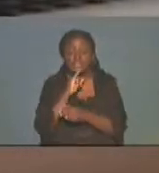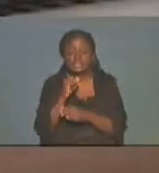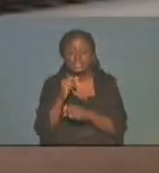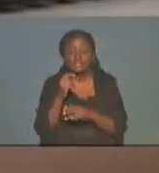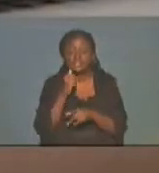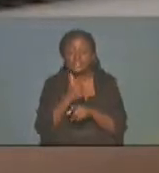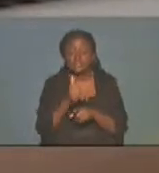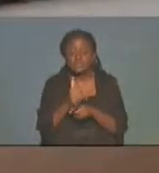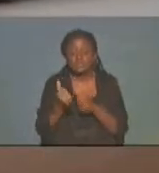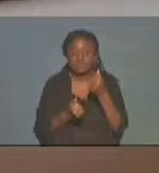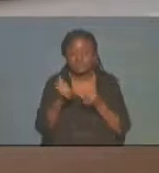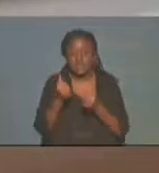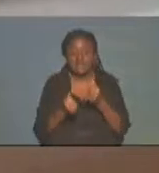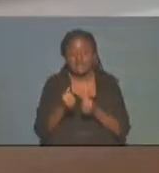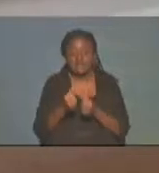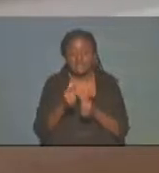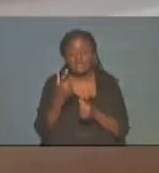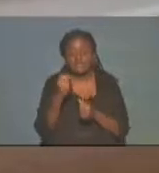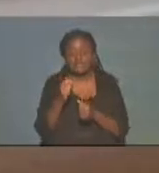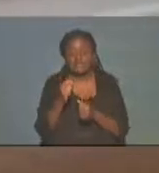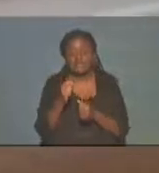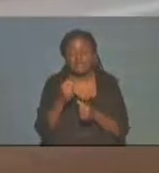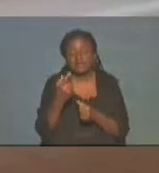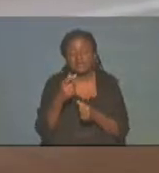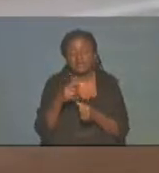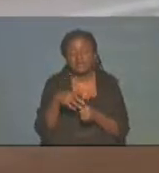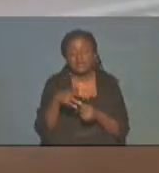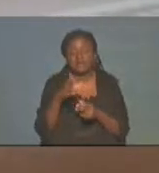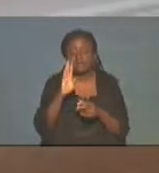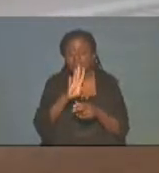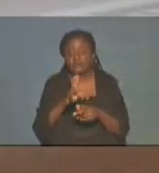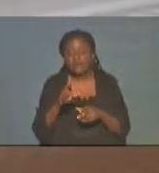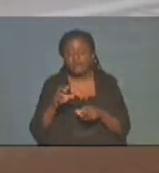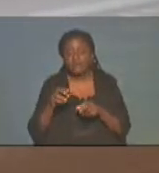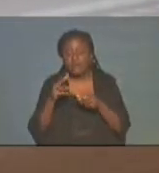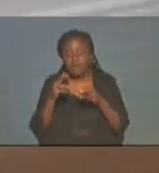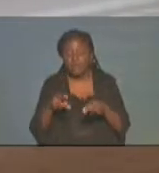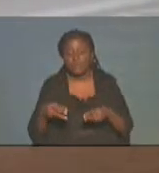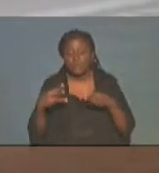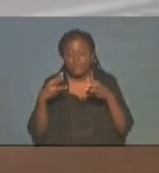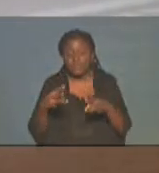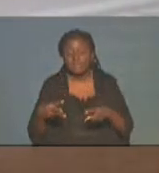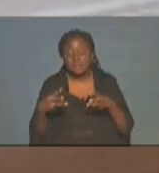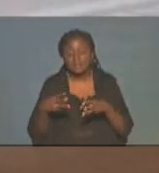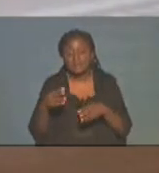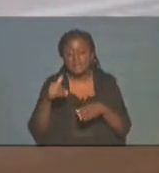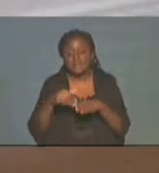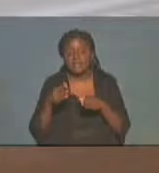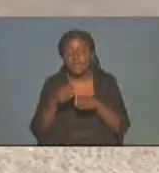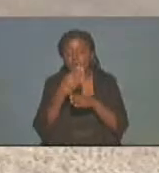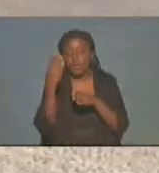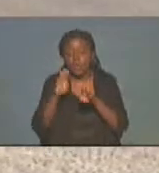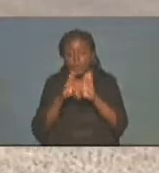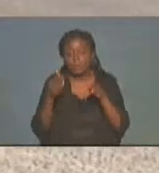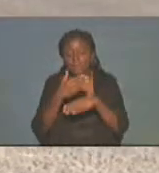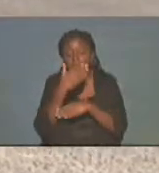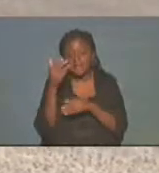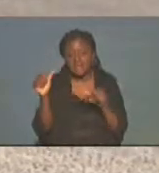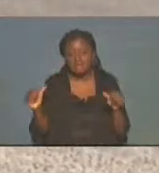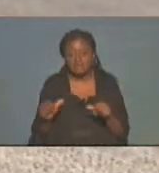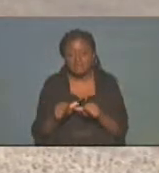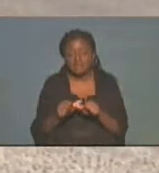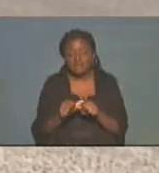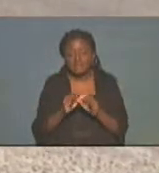2019 green four-wheeler in an open area near the Arawak police station Saturday afternoon when she lost control. According